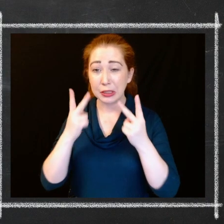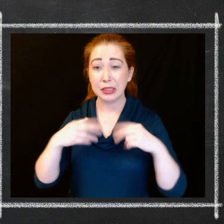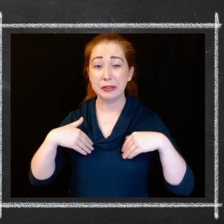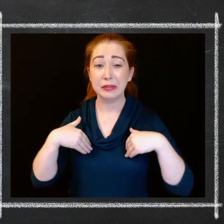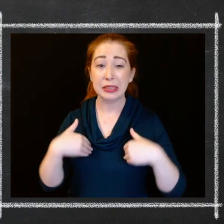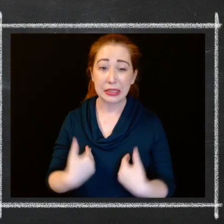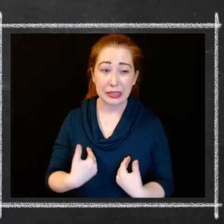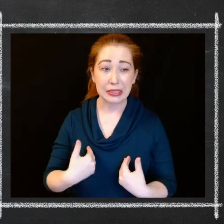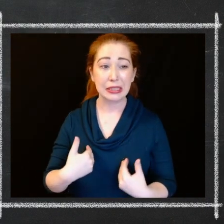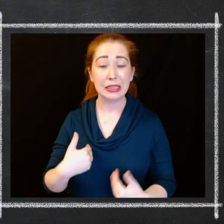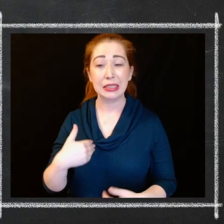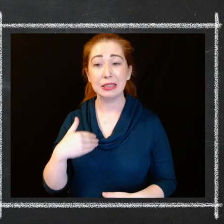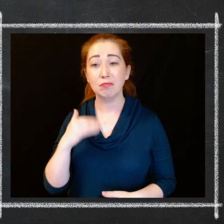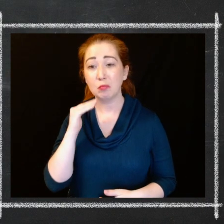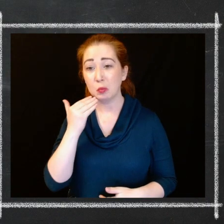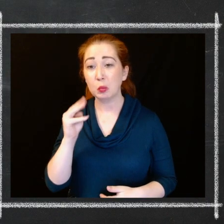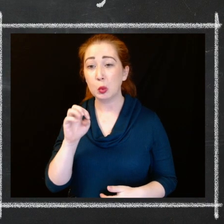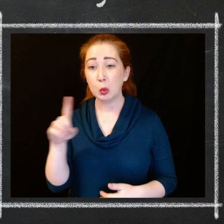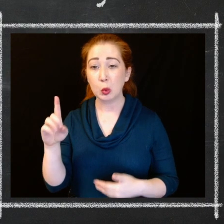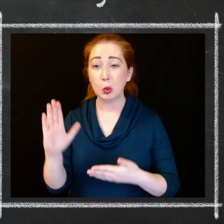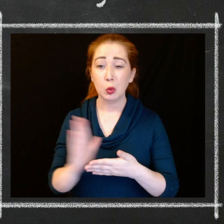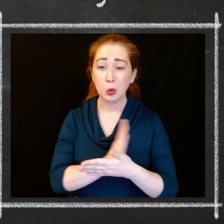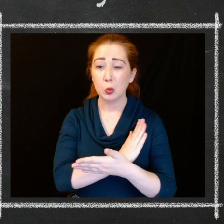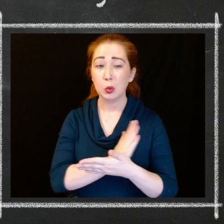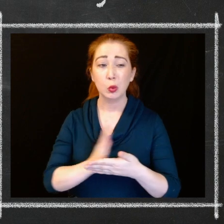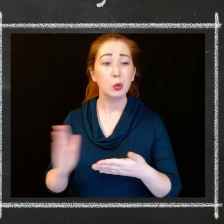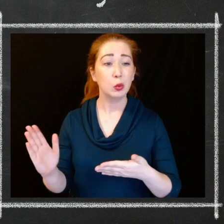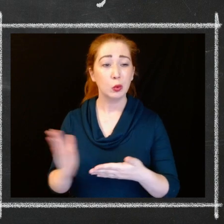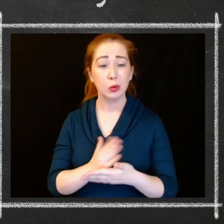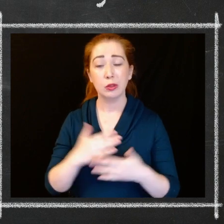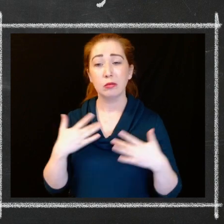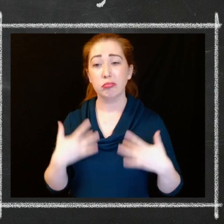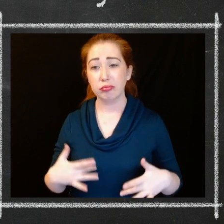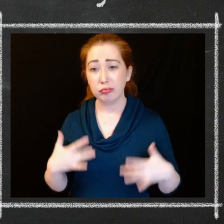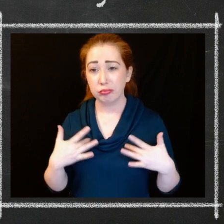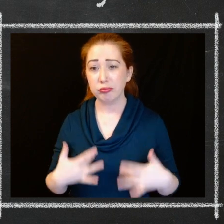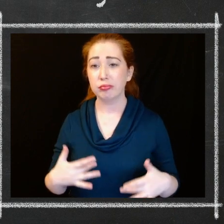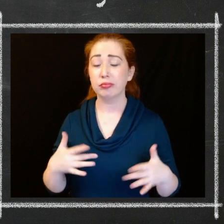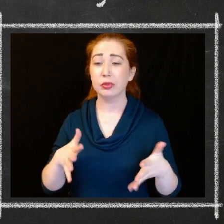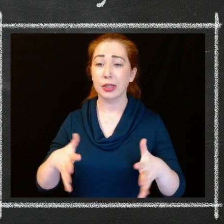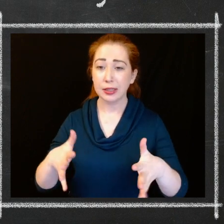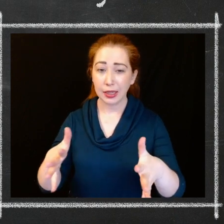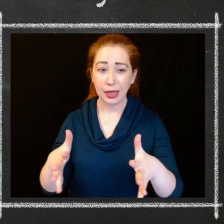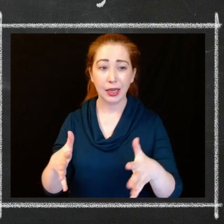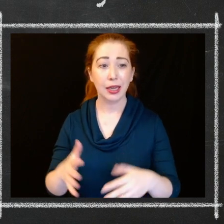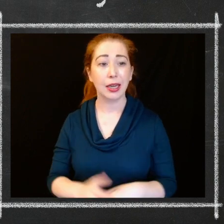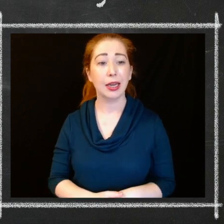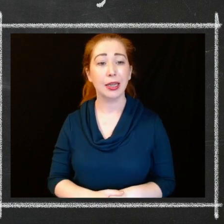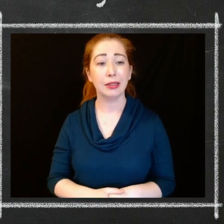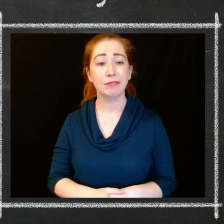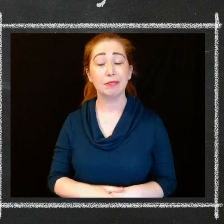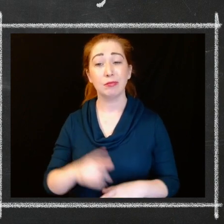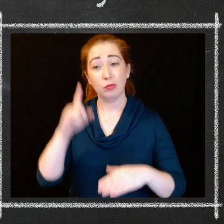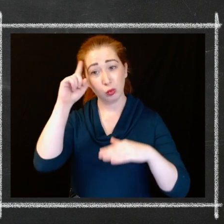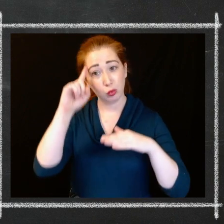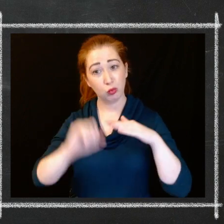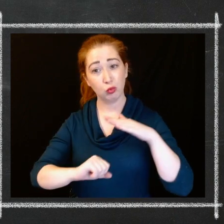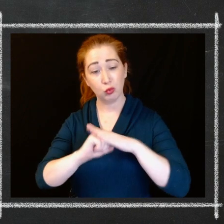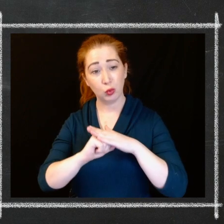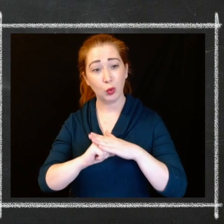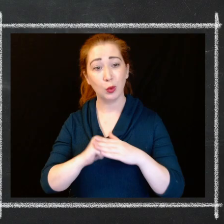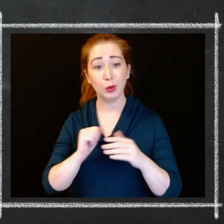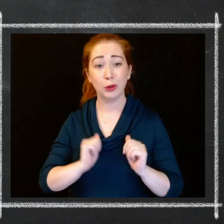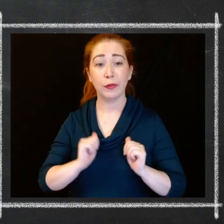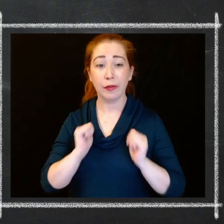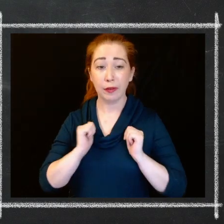Problems with vision, fatigue, and mood swings, depression, or anxiety. A stroke